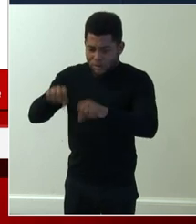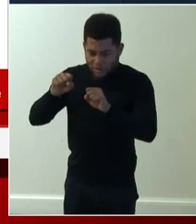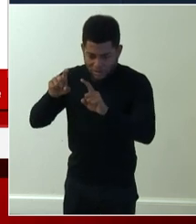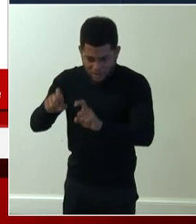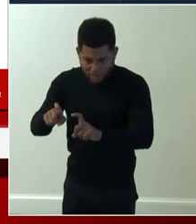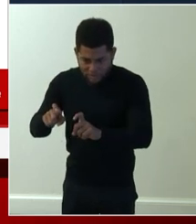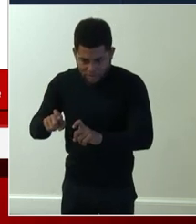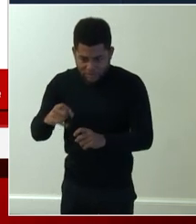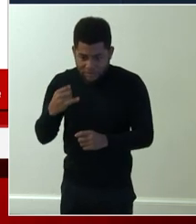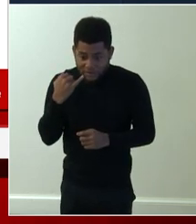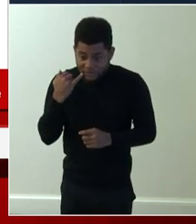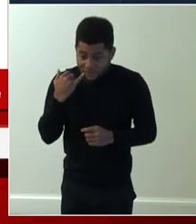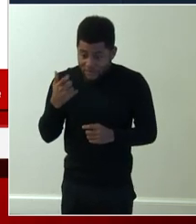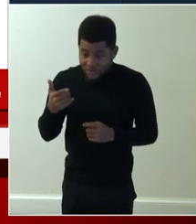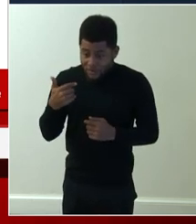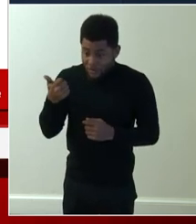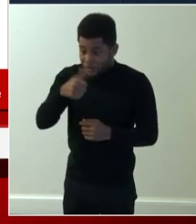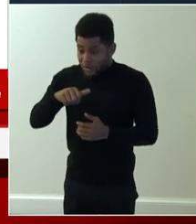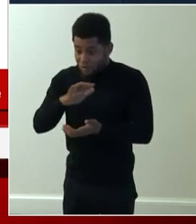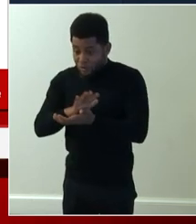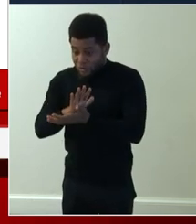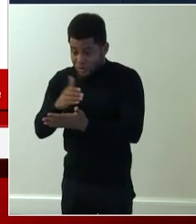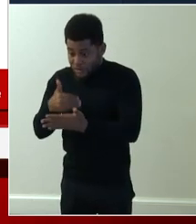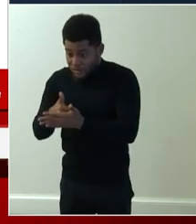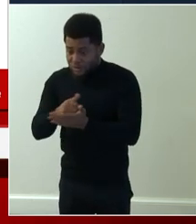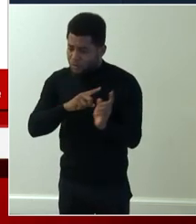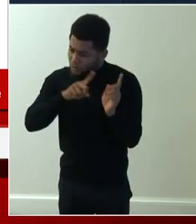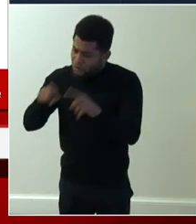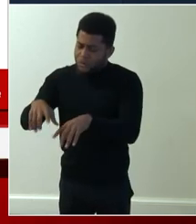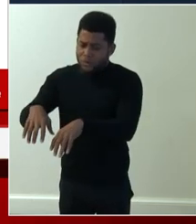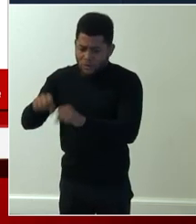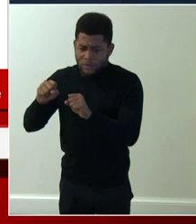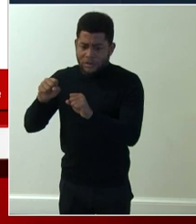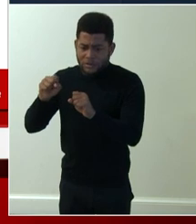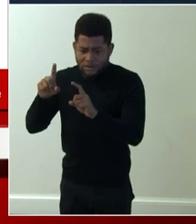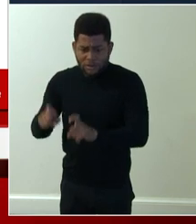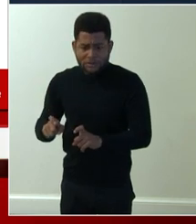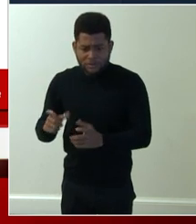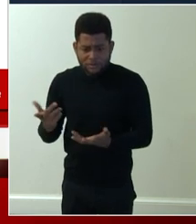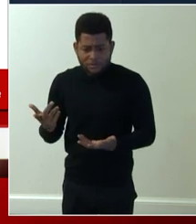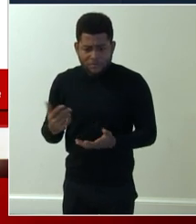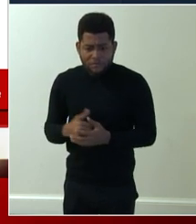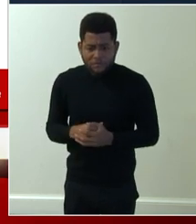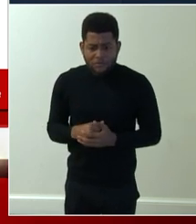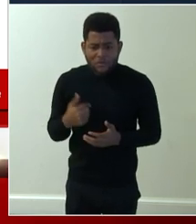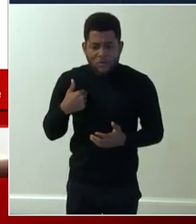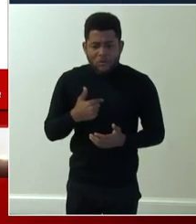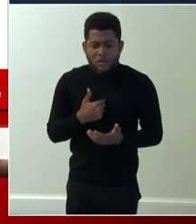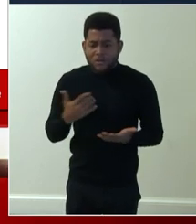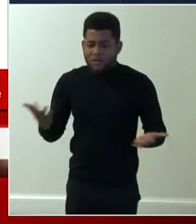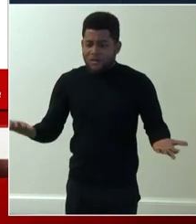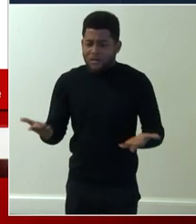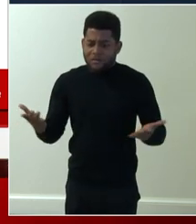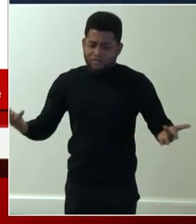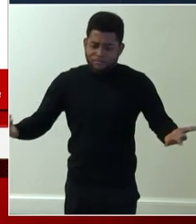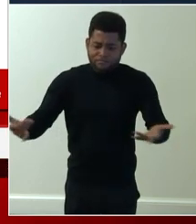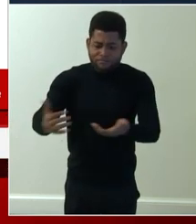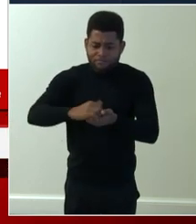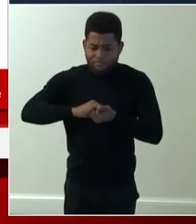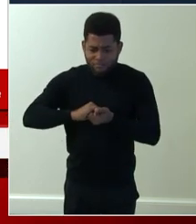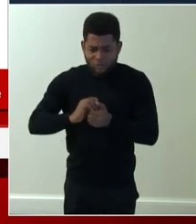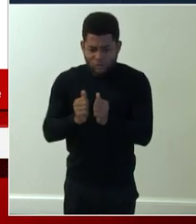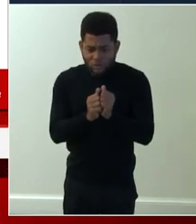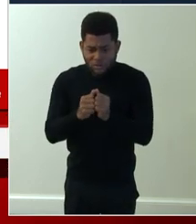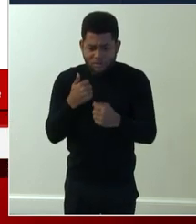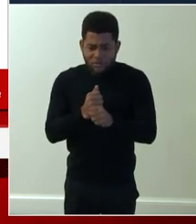family members to participate. And as we always remind our community, we're in this together, and we want to ensure that our family members are